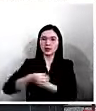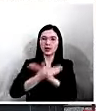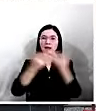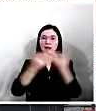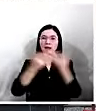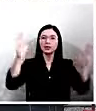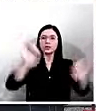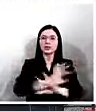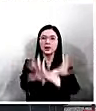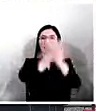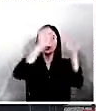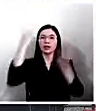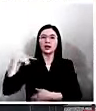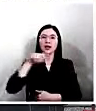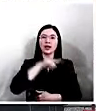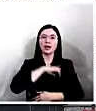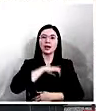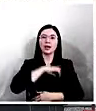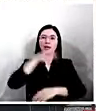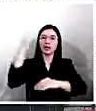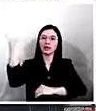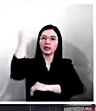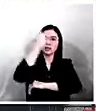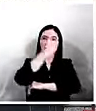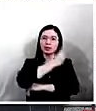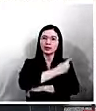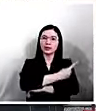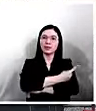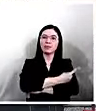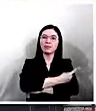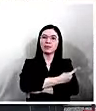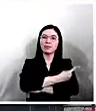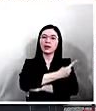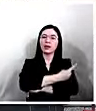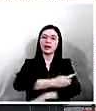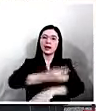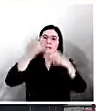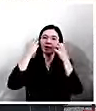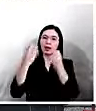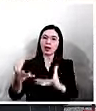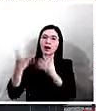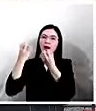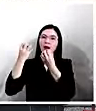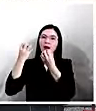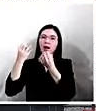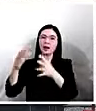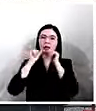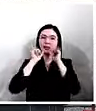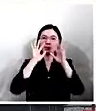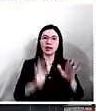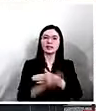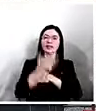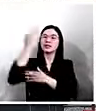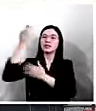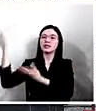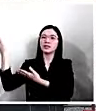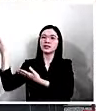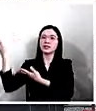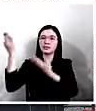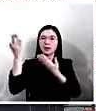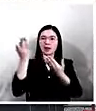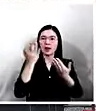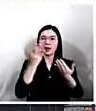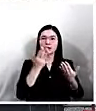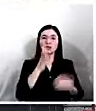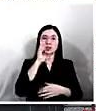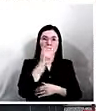to our days. May you are the blessing